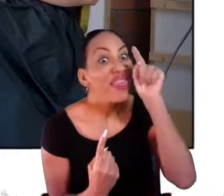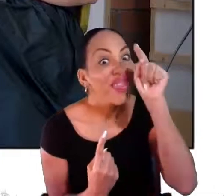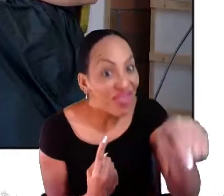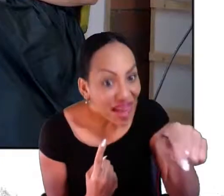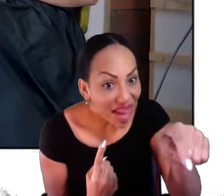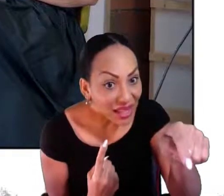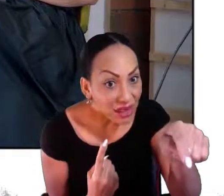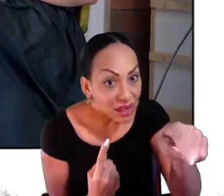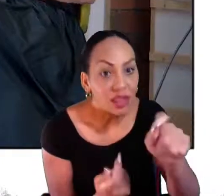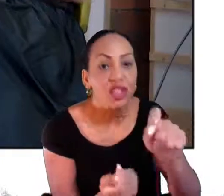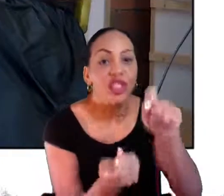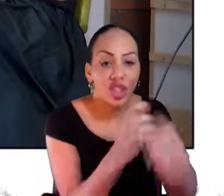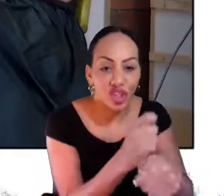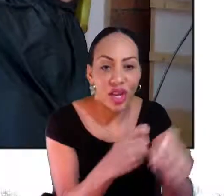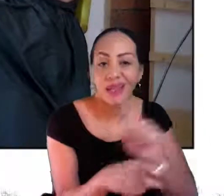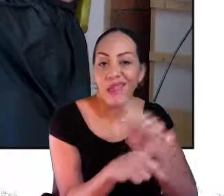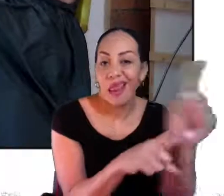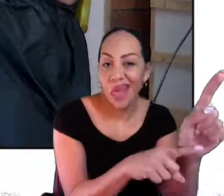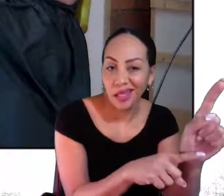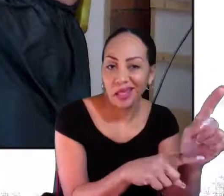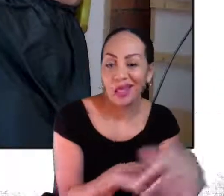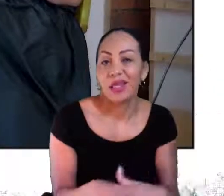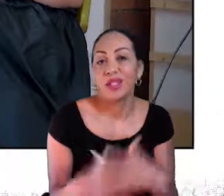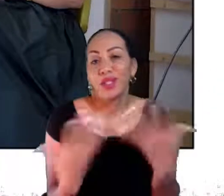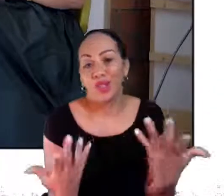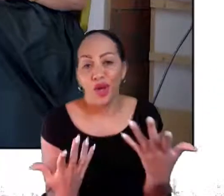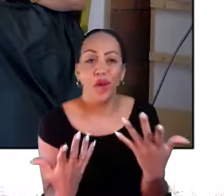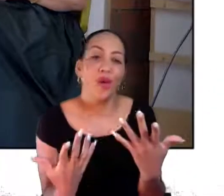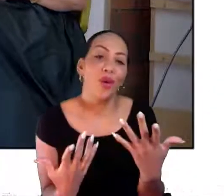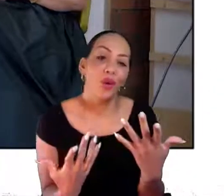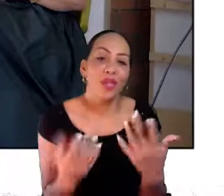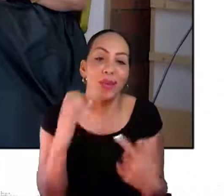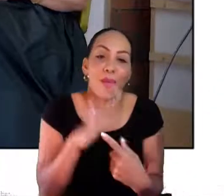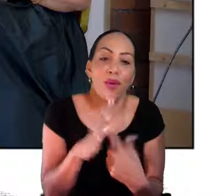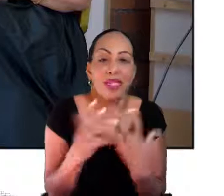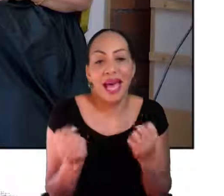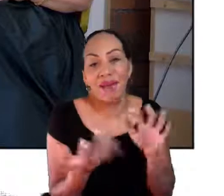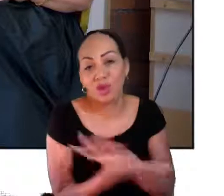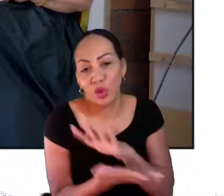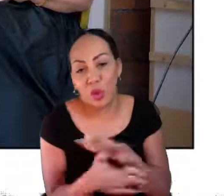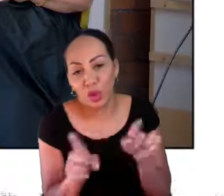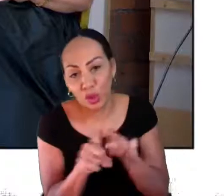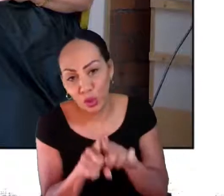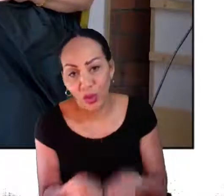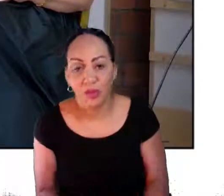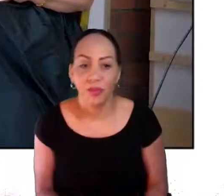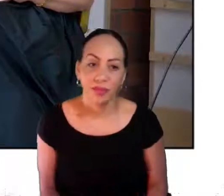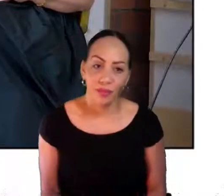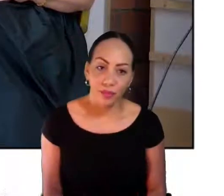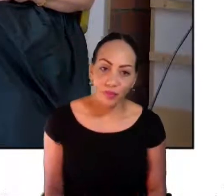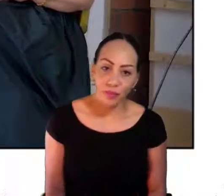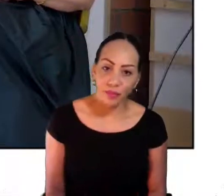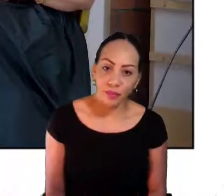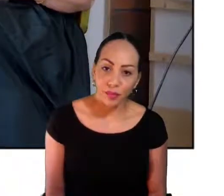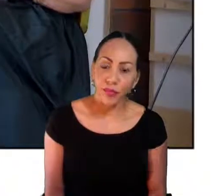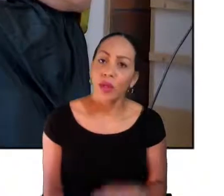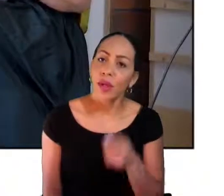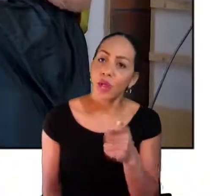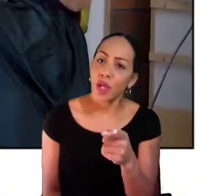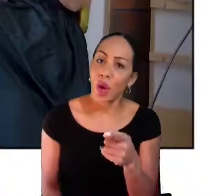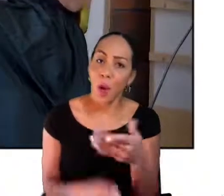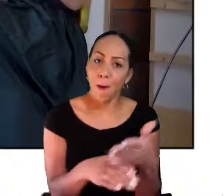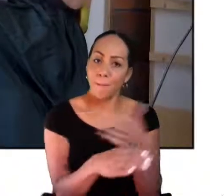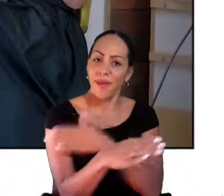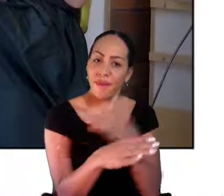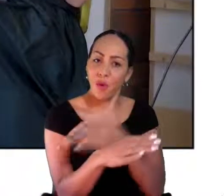towards, I think, as well. So there's joy to be had in it. So tell us about the lead up to producing the framework. Yes, what did you